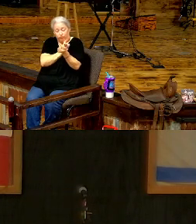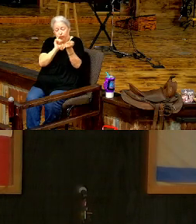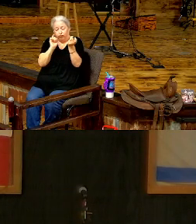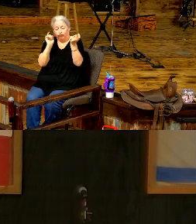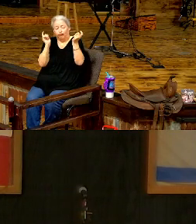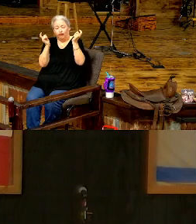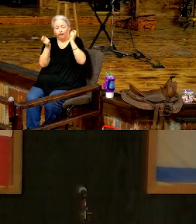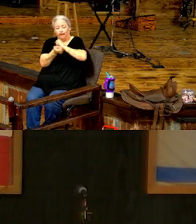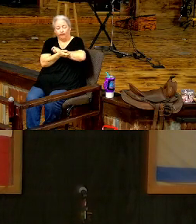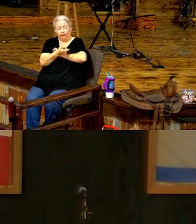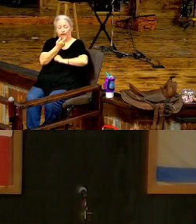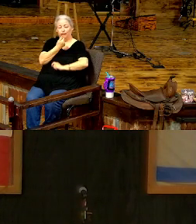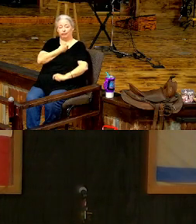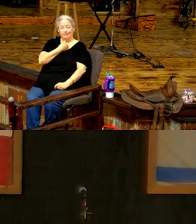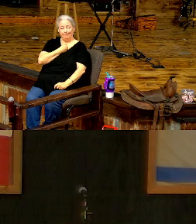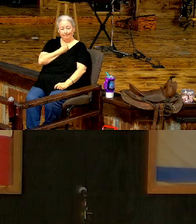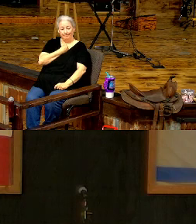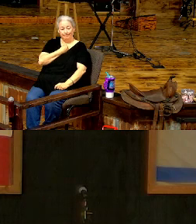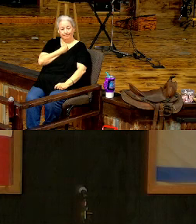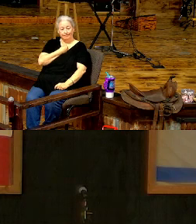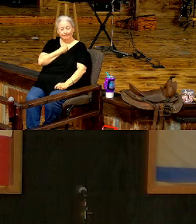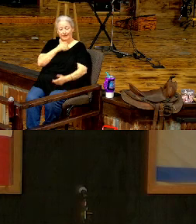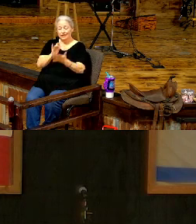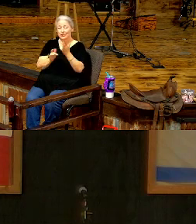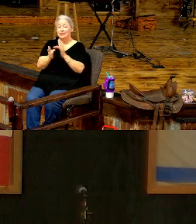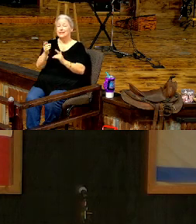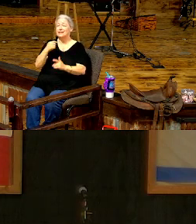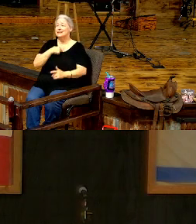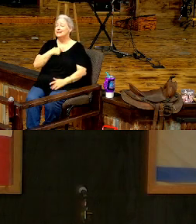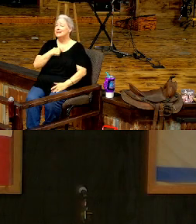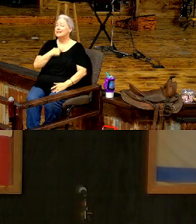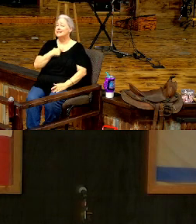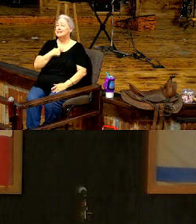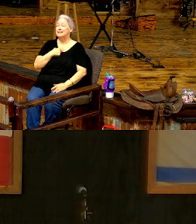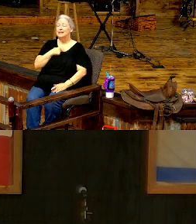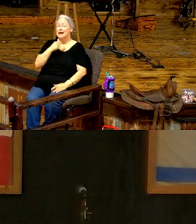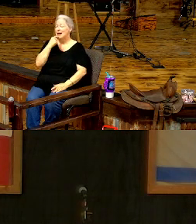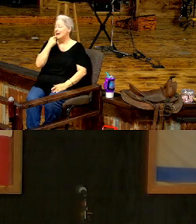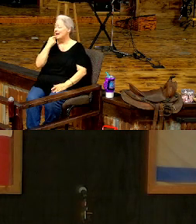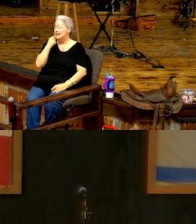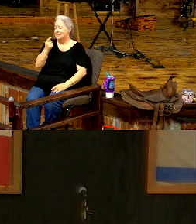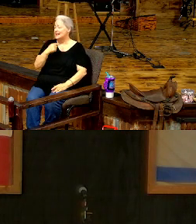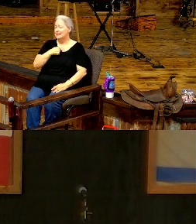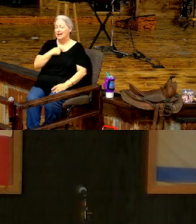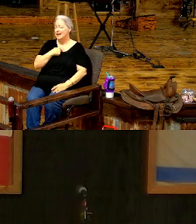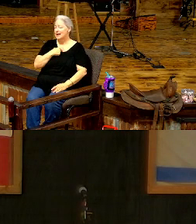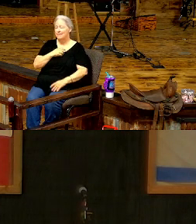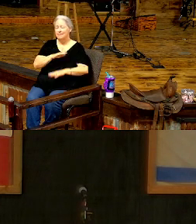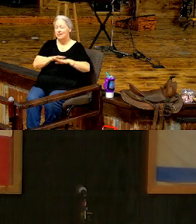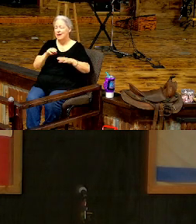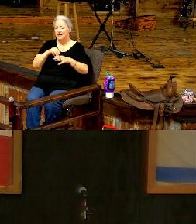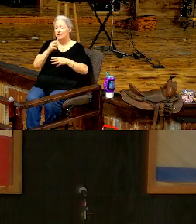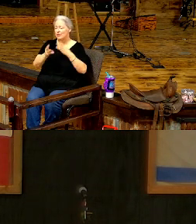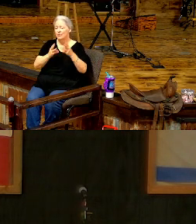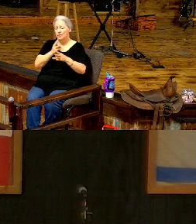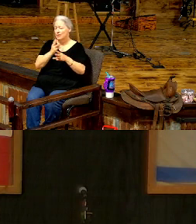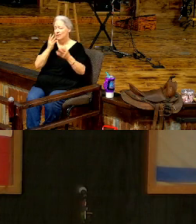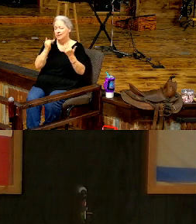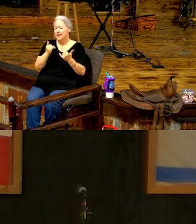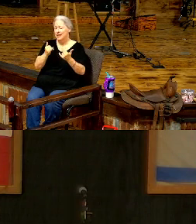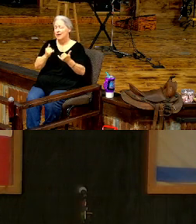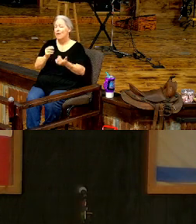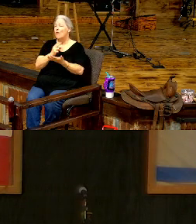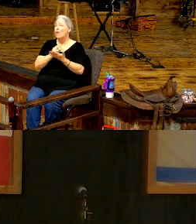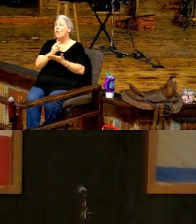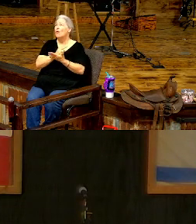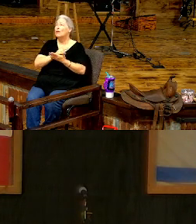It says, I will remain in the world no more, for they are still in the world, and I'm coming to you. Holy Father, protect them by the power